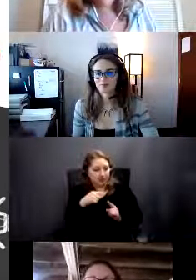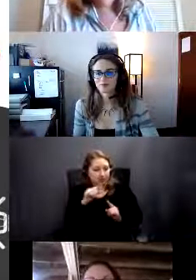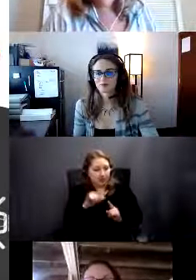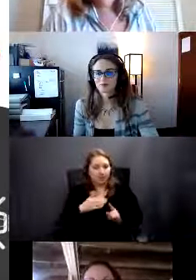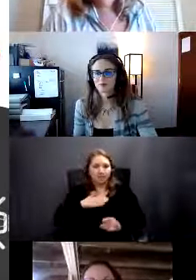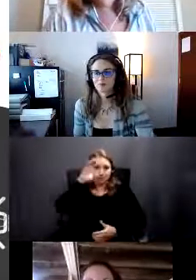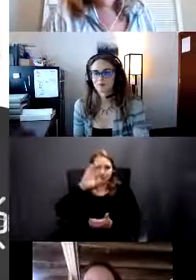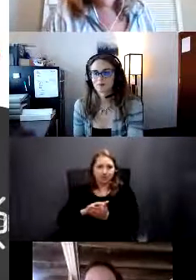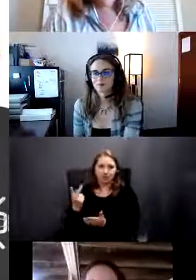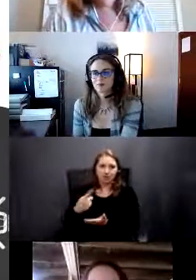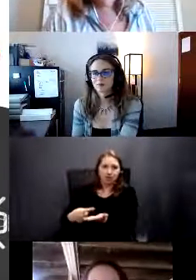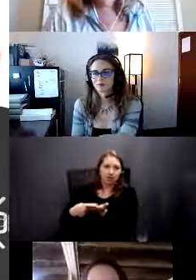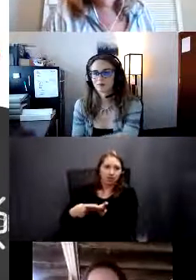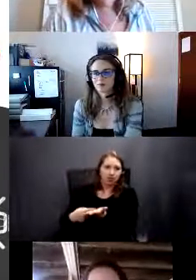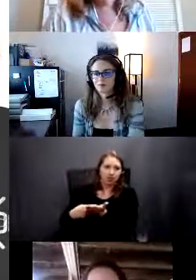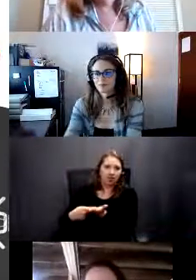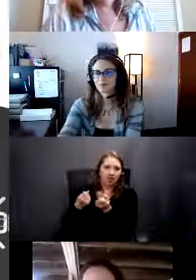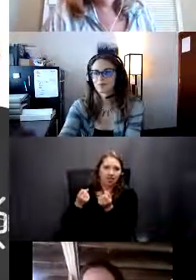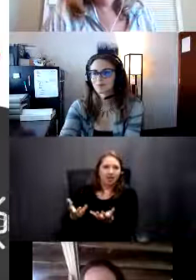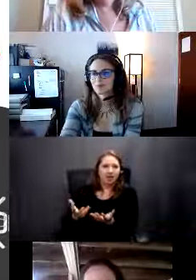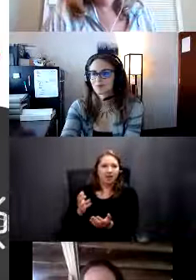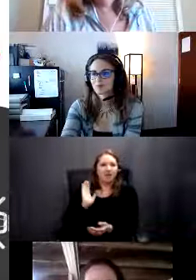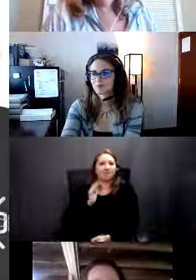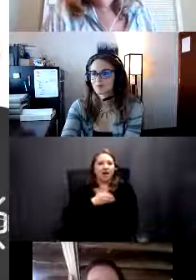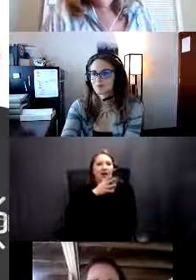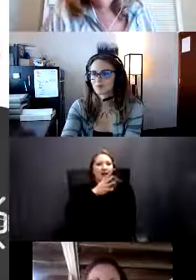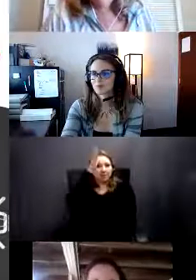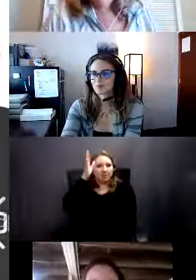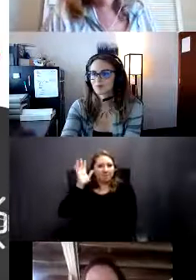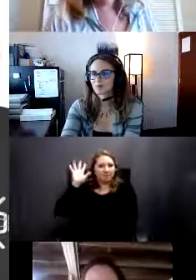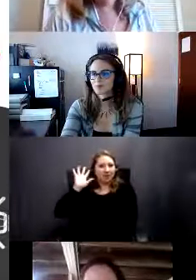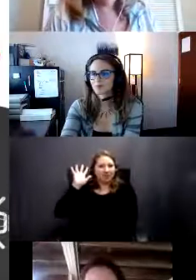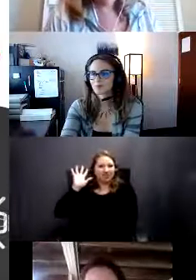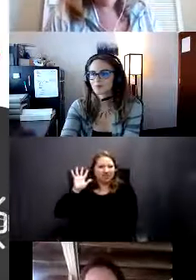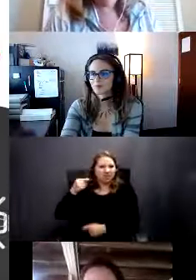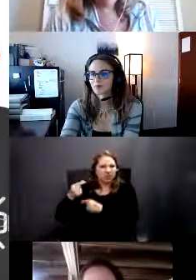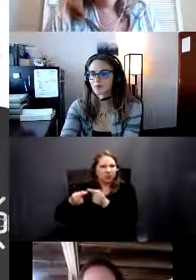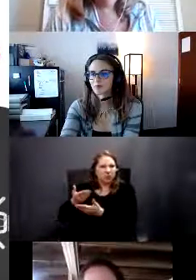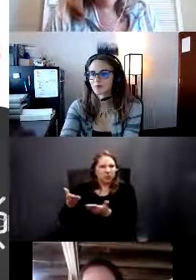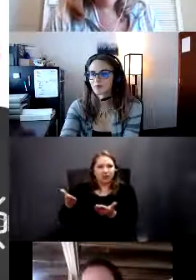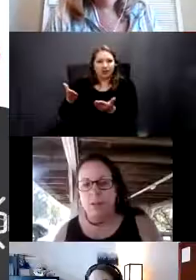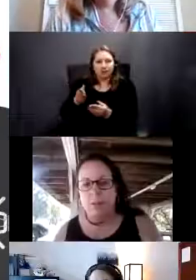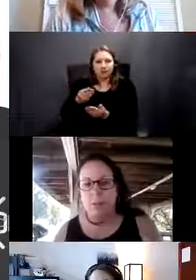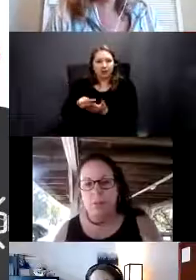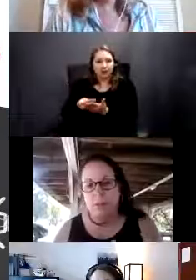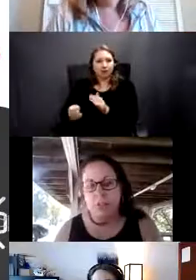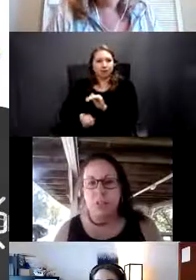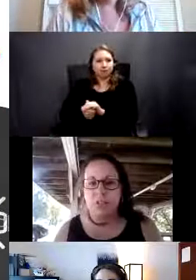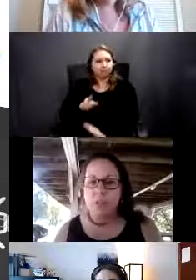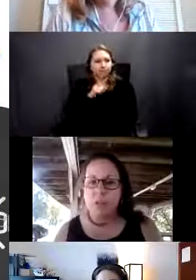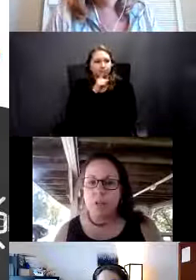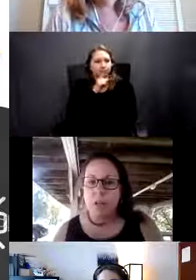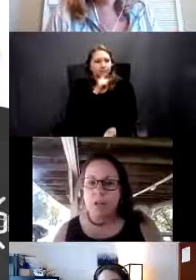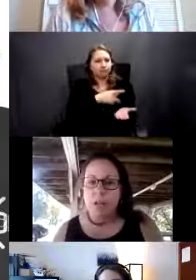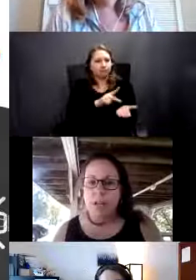that our parents, and I think this is a generational thing, didn't really talk about money. They paid the bills, they took care of whatever the